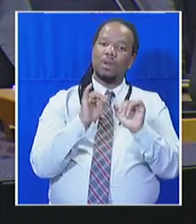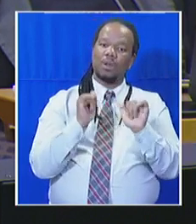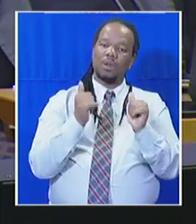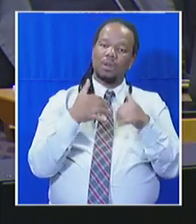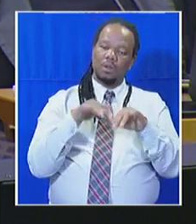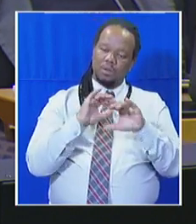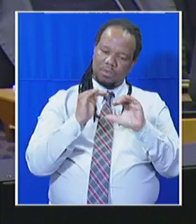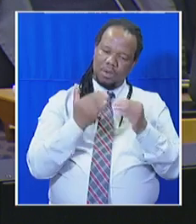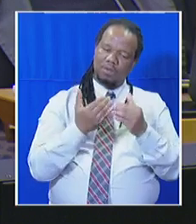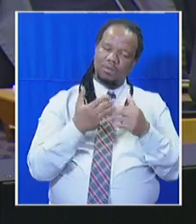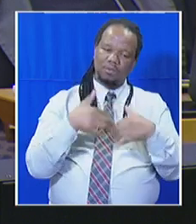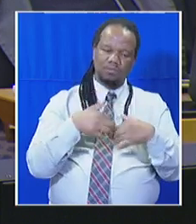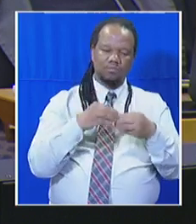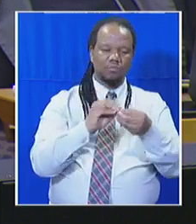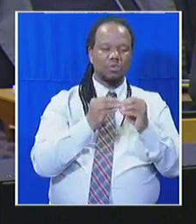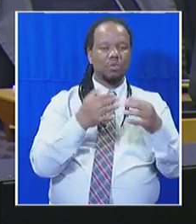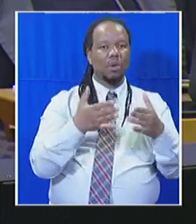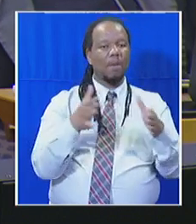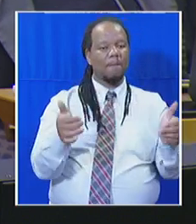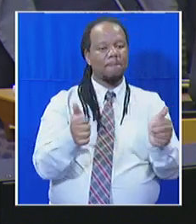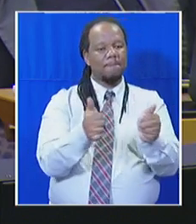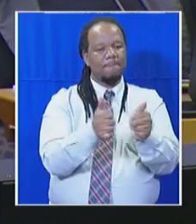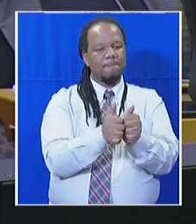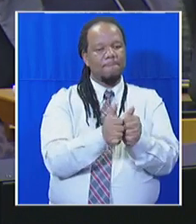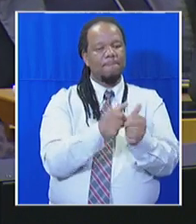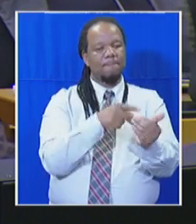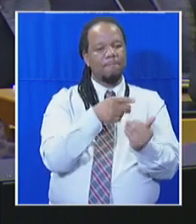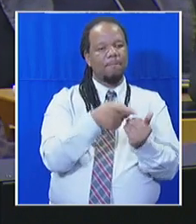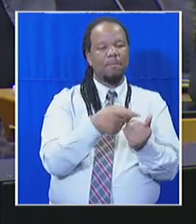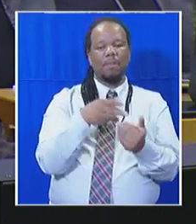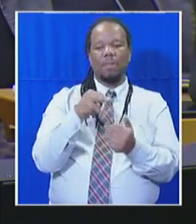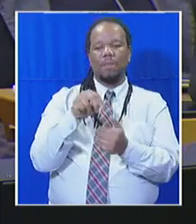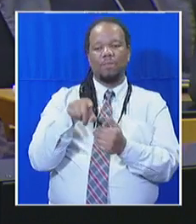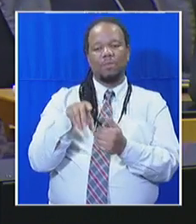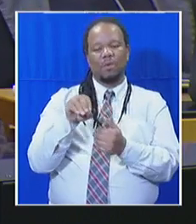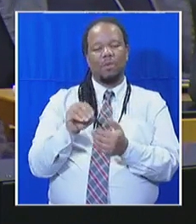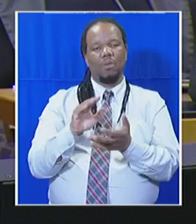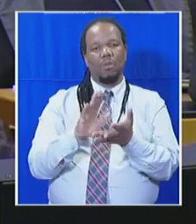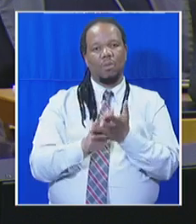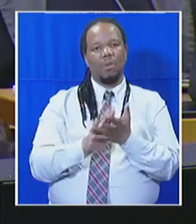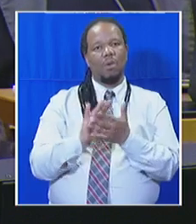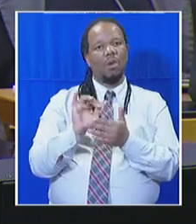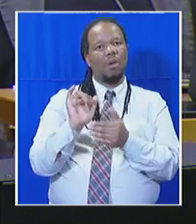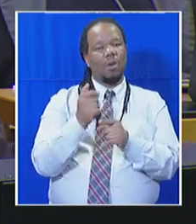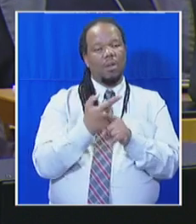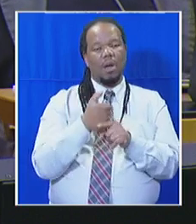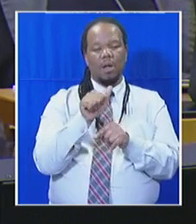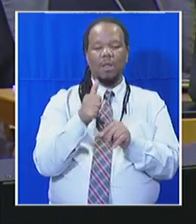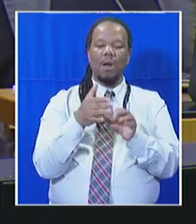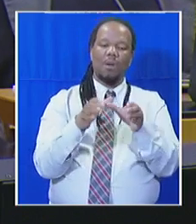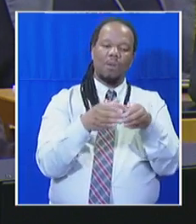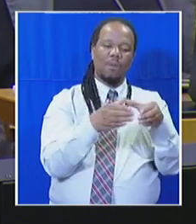as a partnership initiative by civil society aimed at strengthening cooperation among stakeholders,